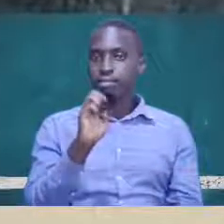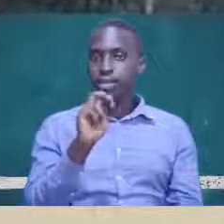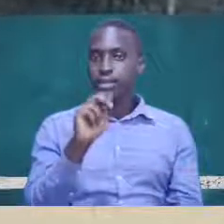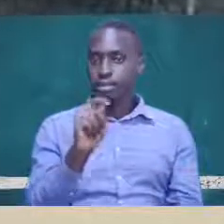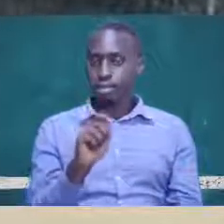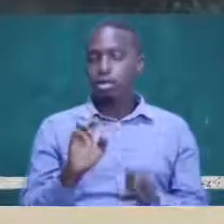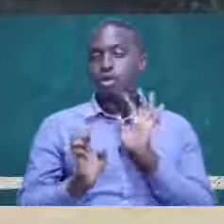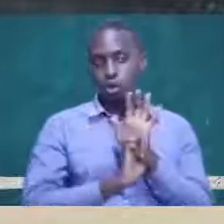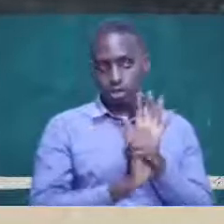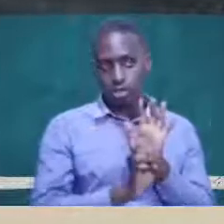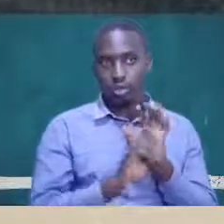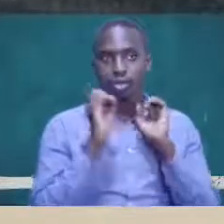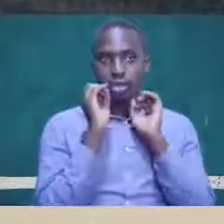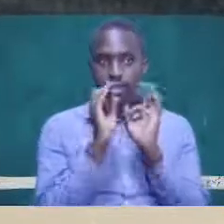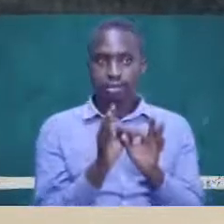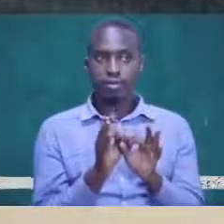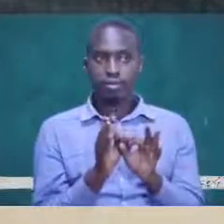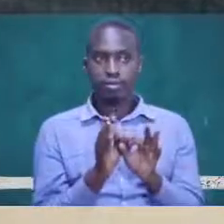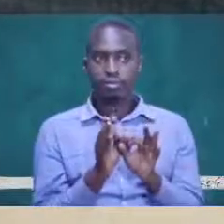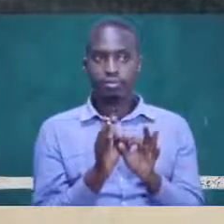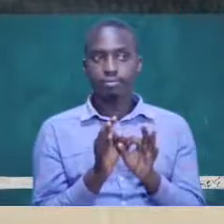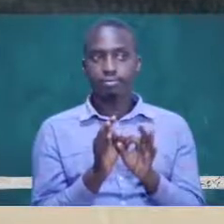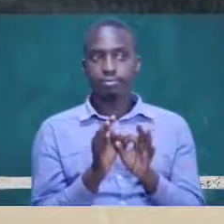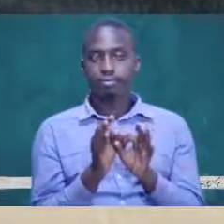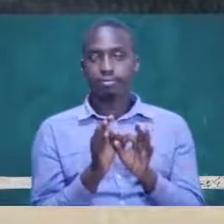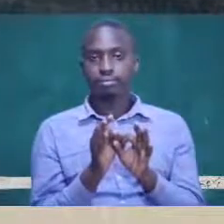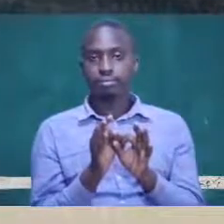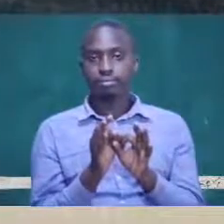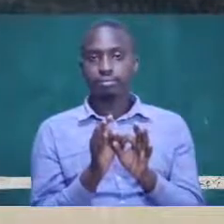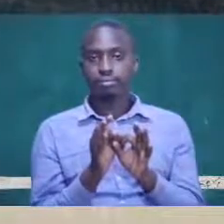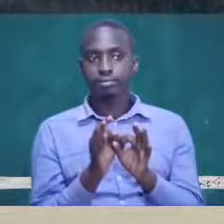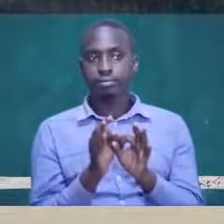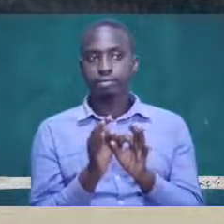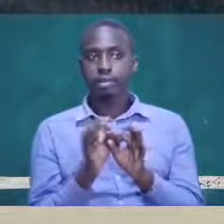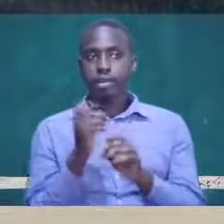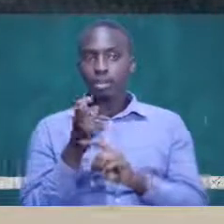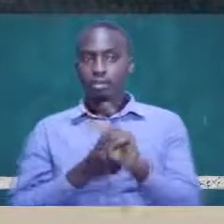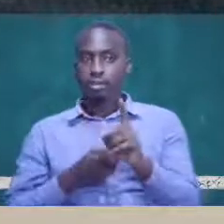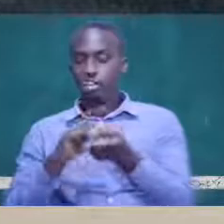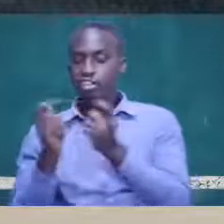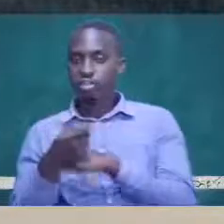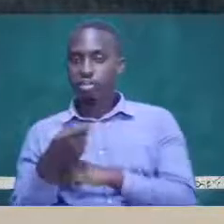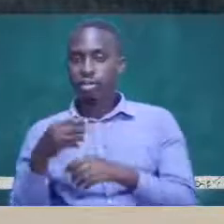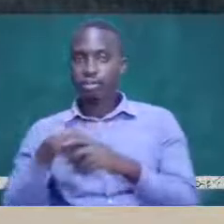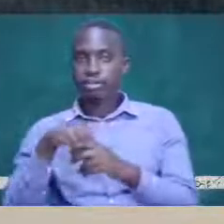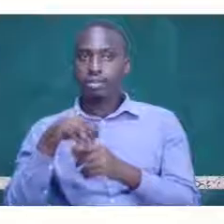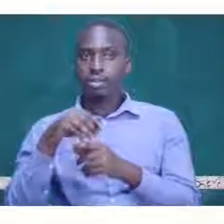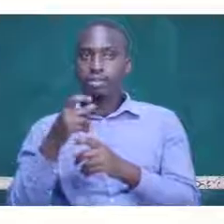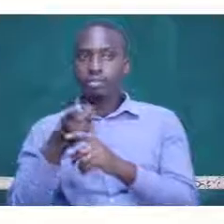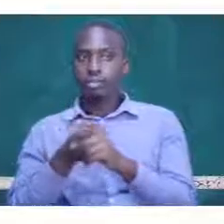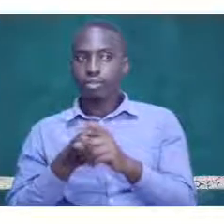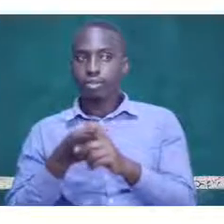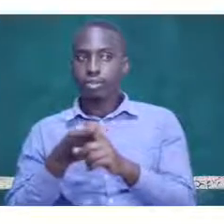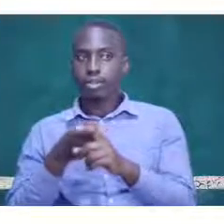If consumption of bean increases from 15 kilograms to 22 kilograms, and an increase